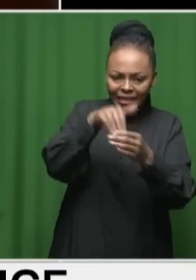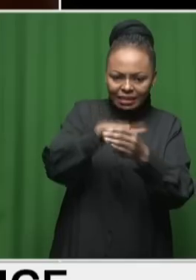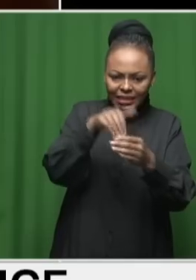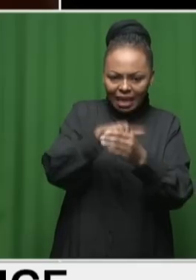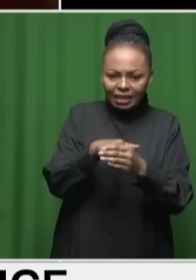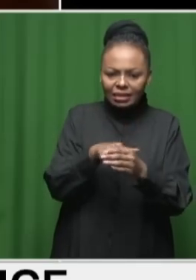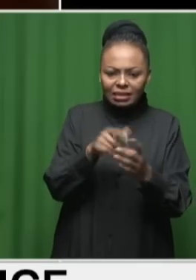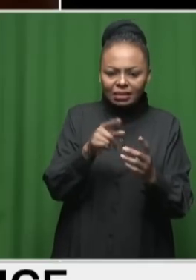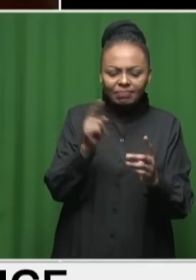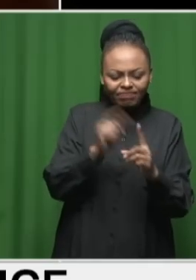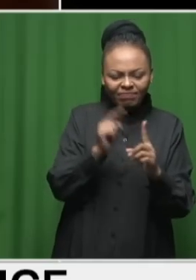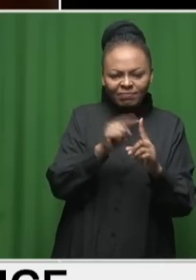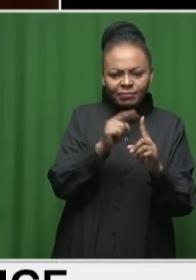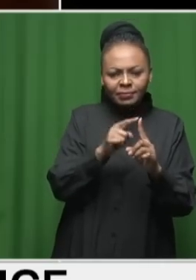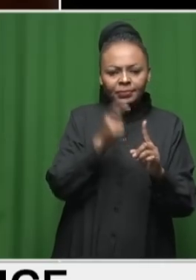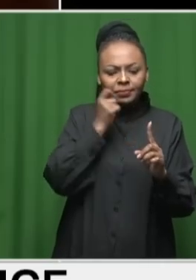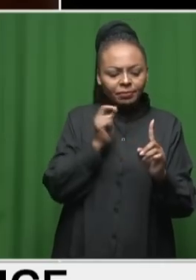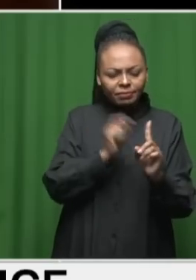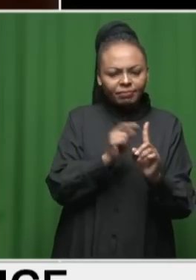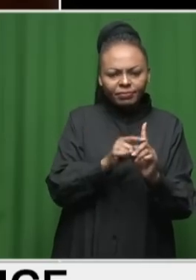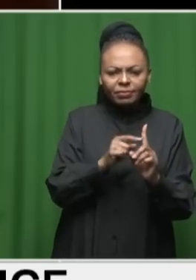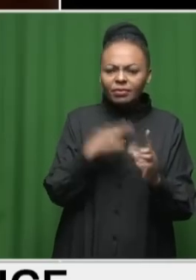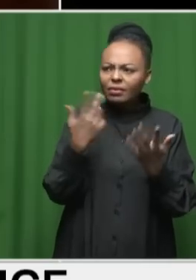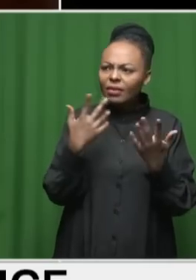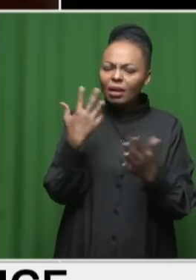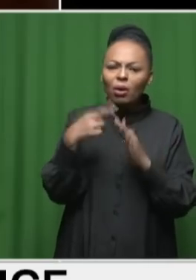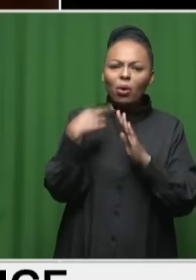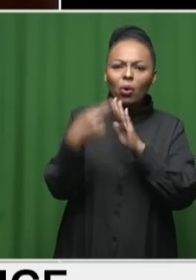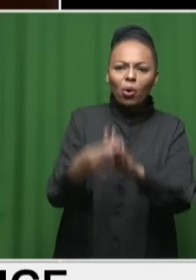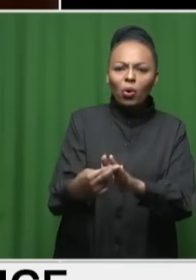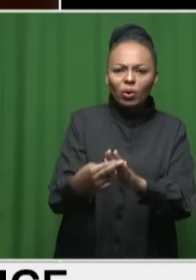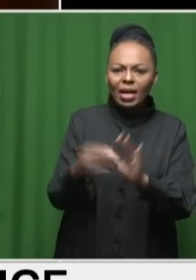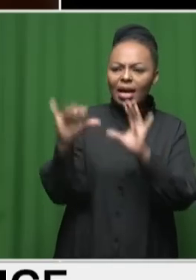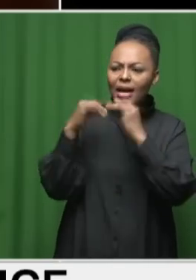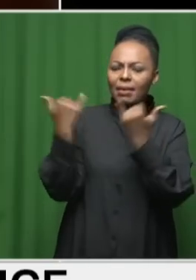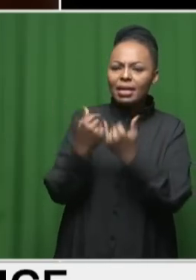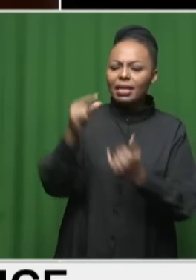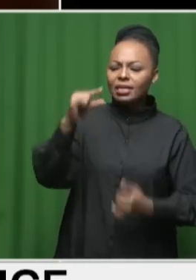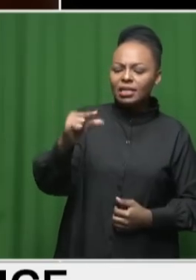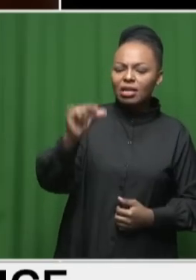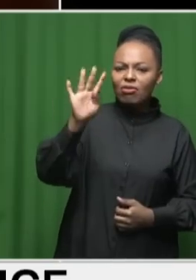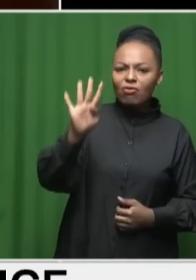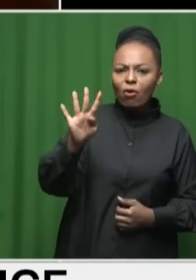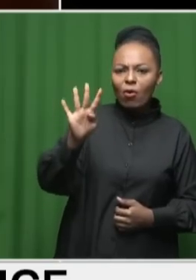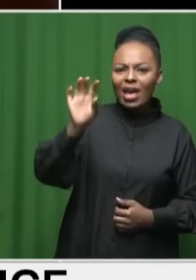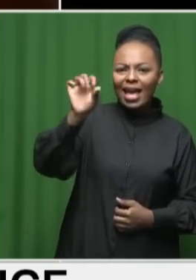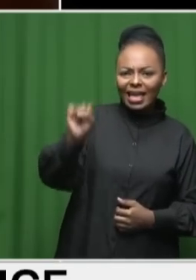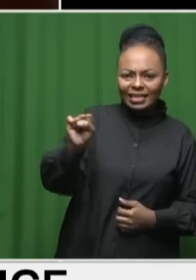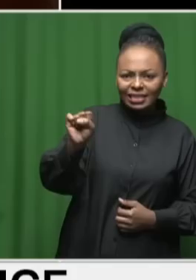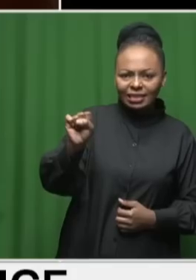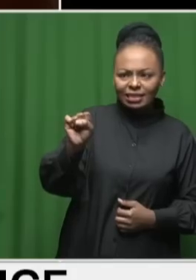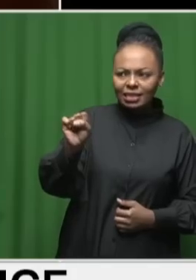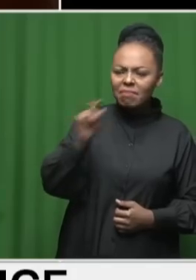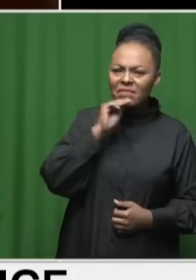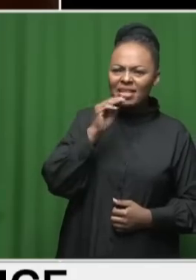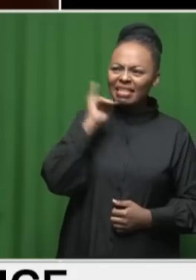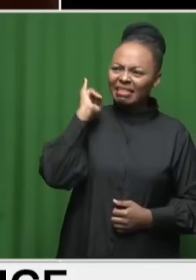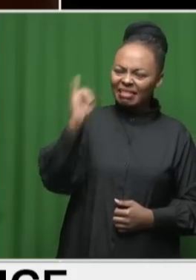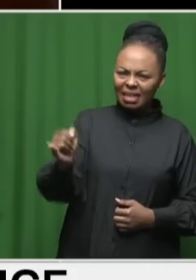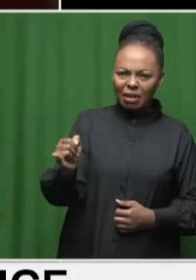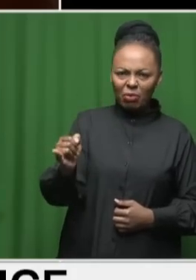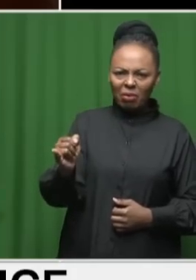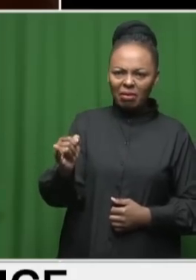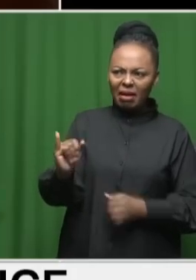You know, the role of a company like G4S, who have a terrible reputation globally,